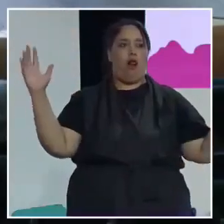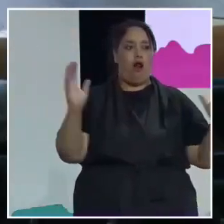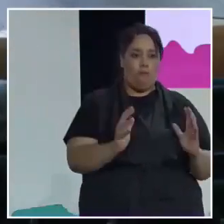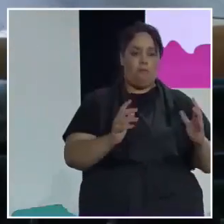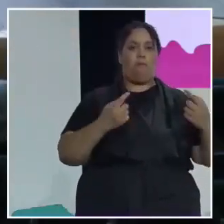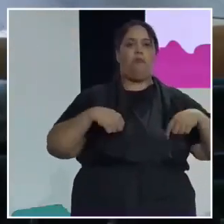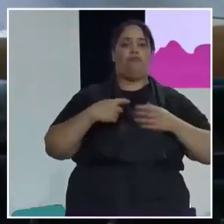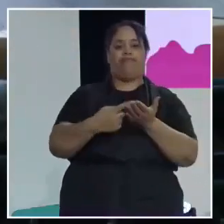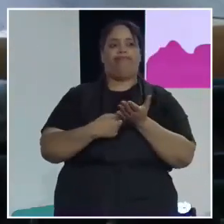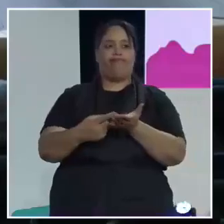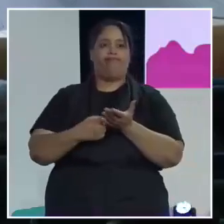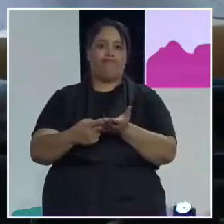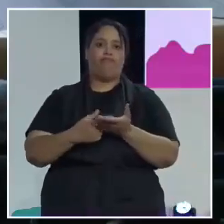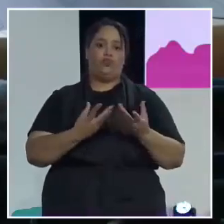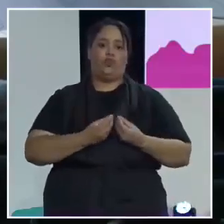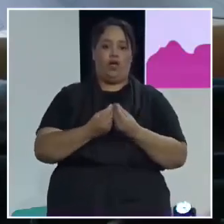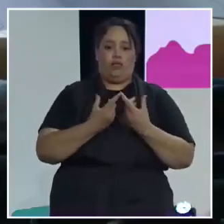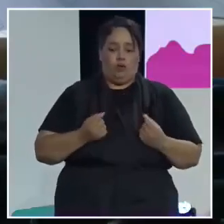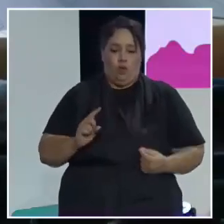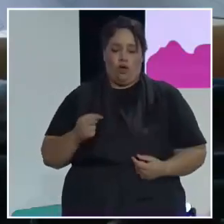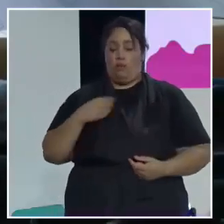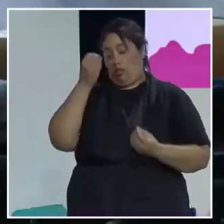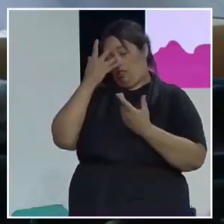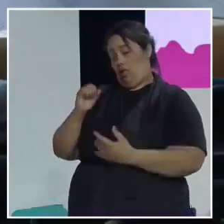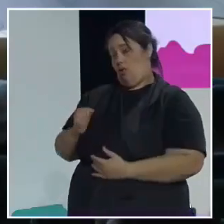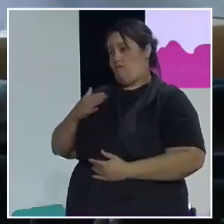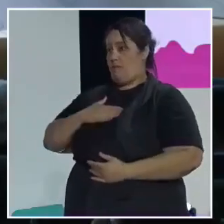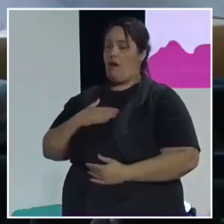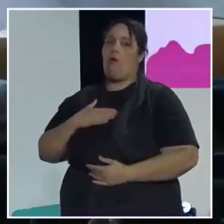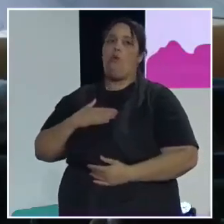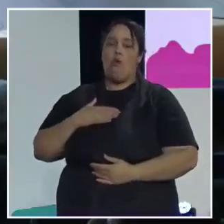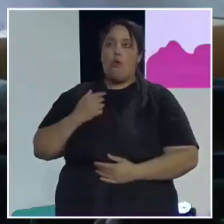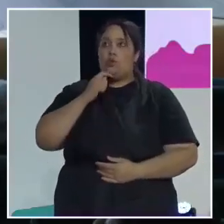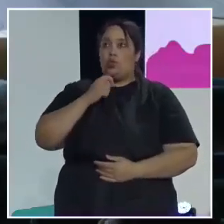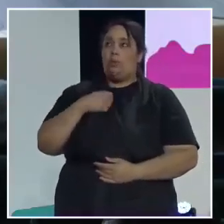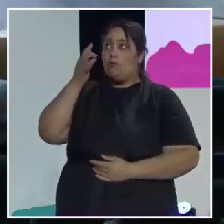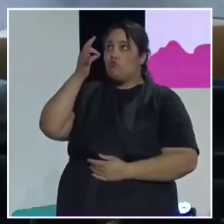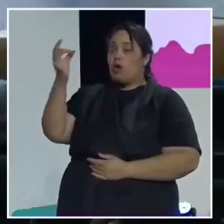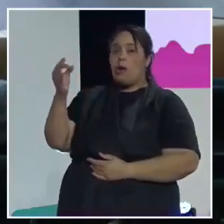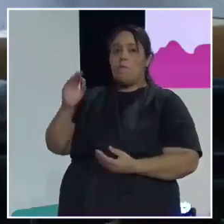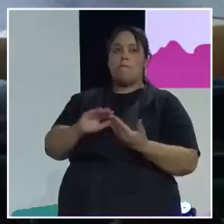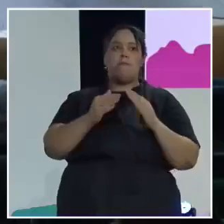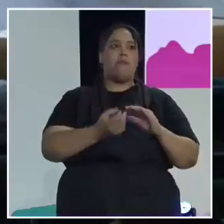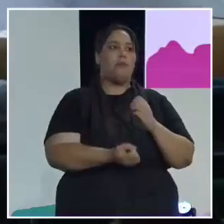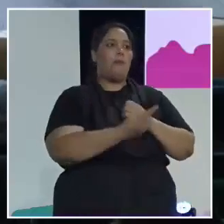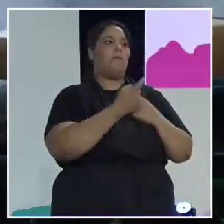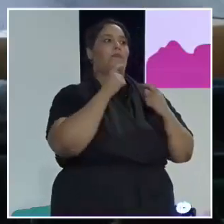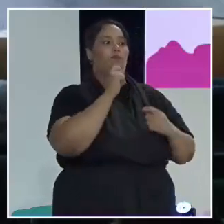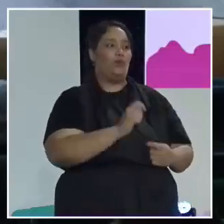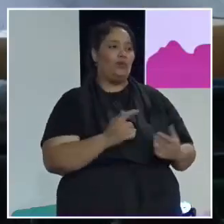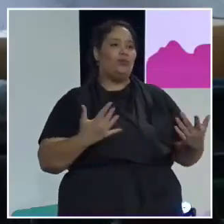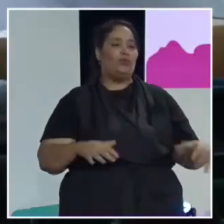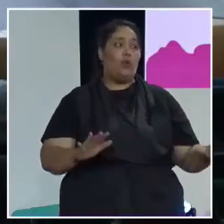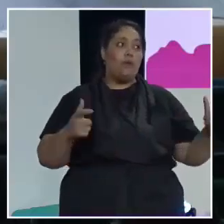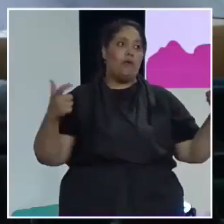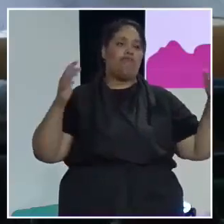they needed to do together. And I told my wife when I came here that this is like seeing a dream come true. So huge congratulations to you and